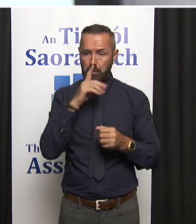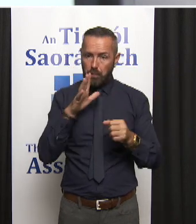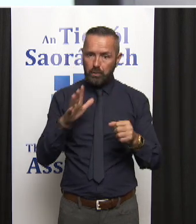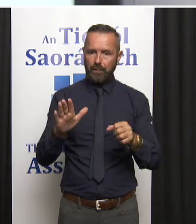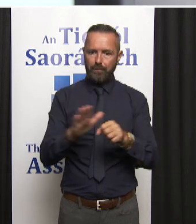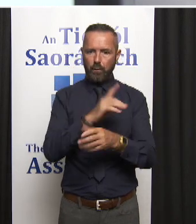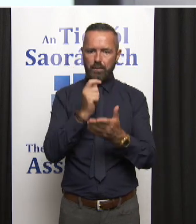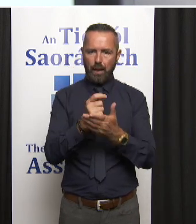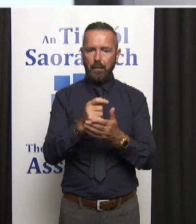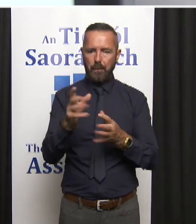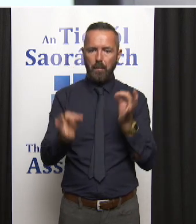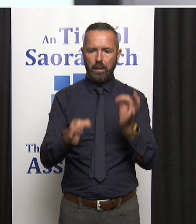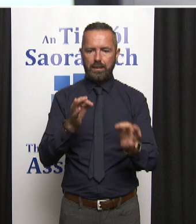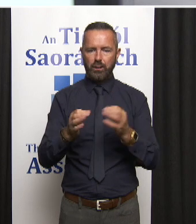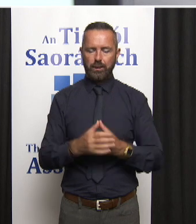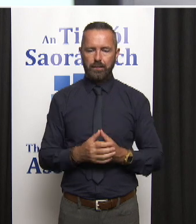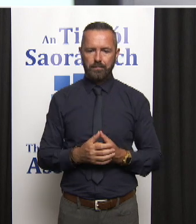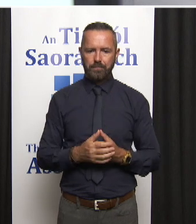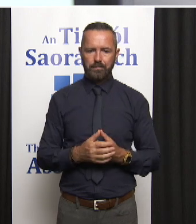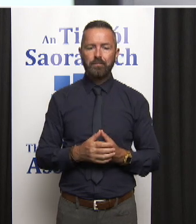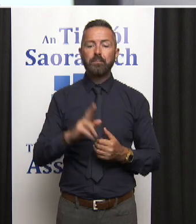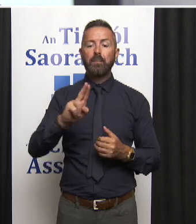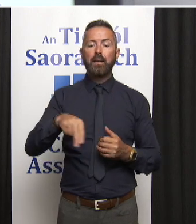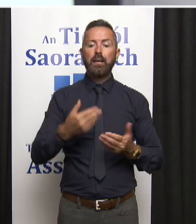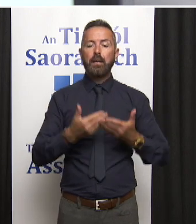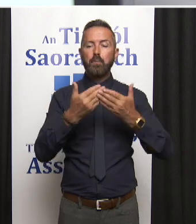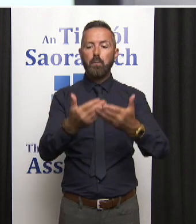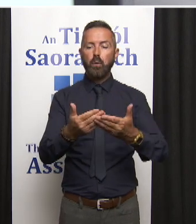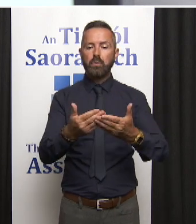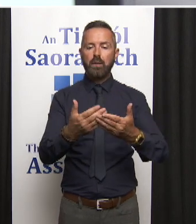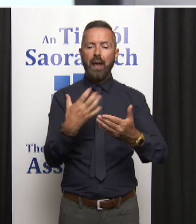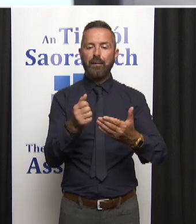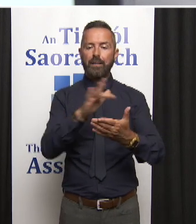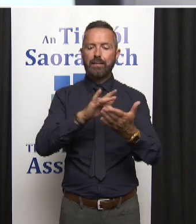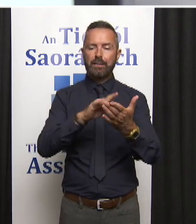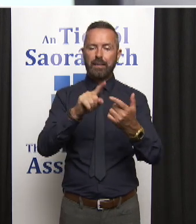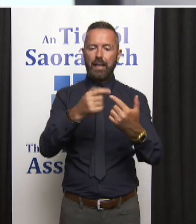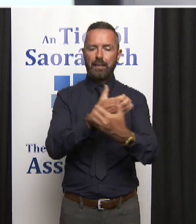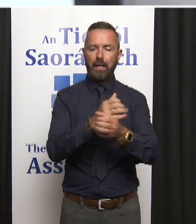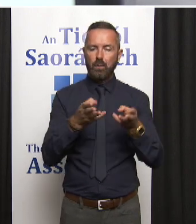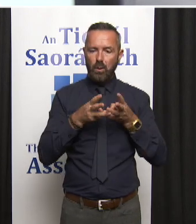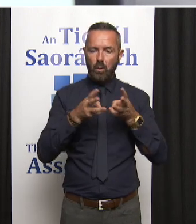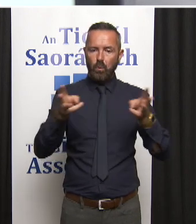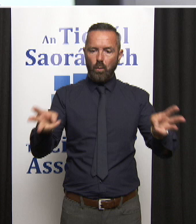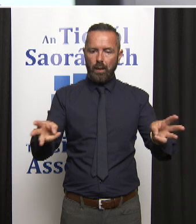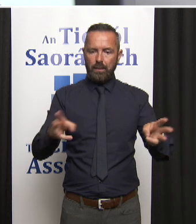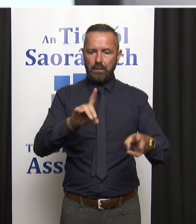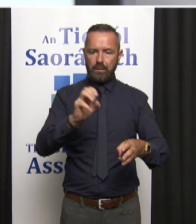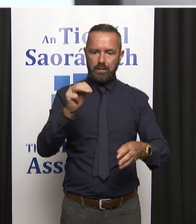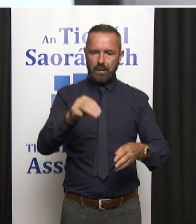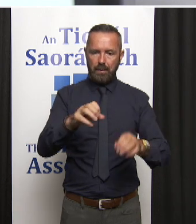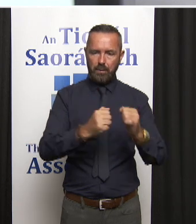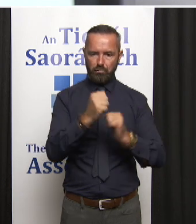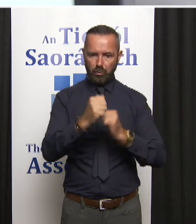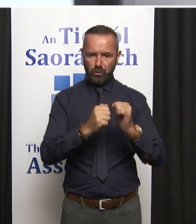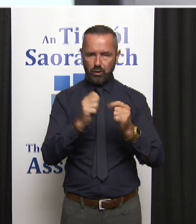it builds on the key innovations of the second. You have a city and county-wide directly elected structure and cabinet, but it adds 2